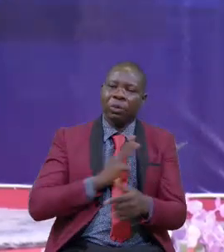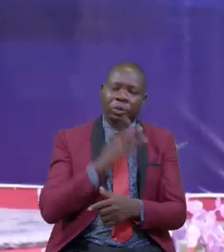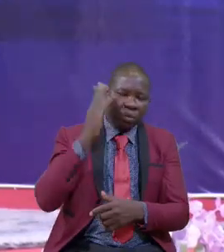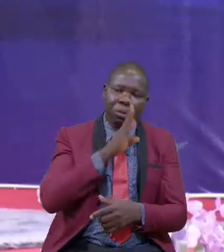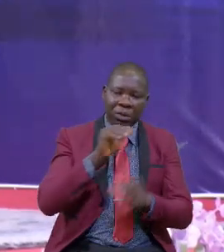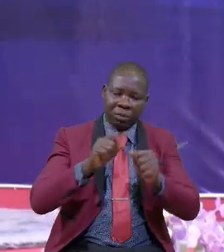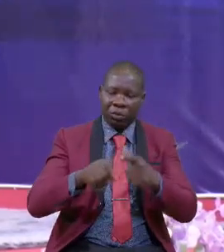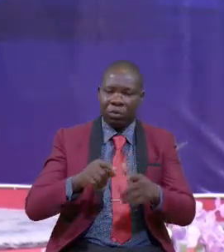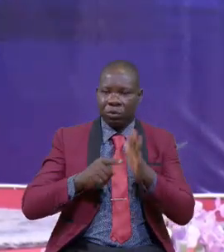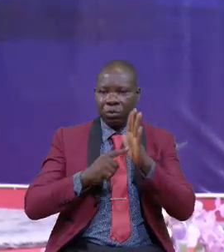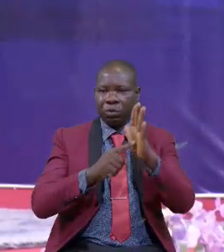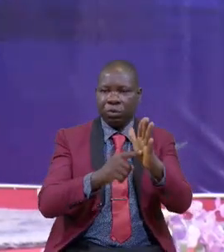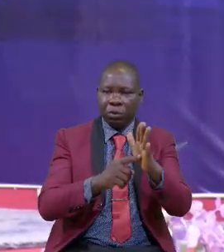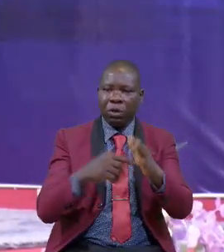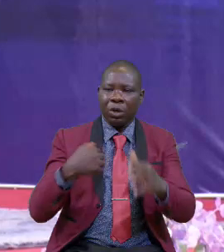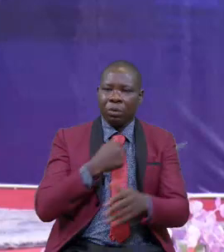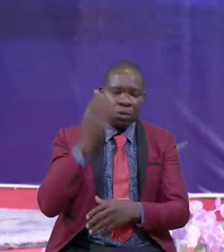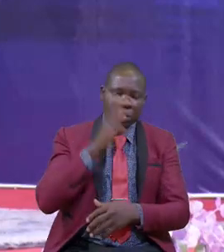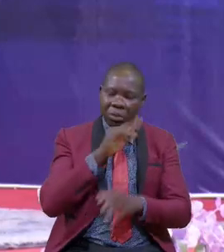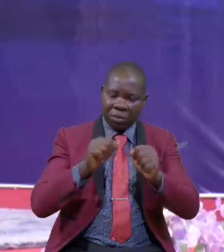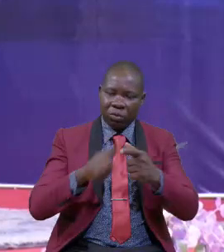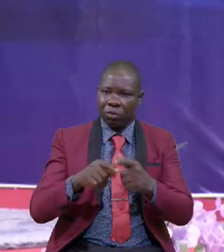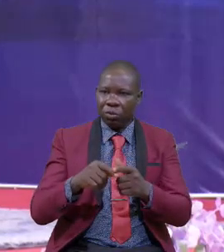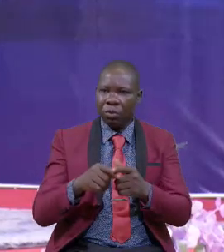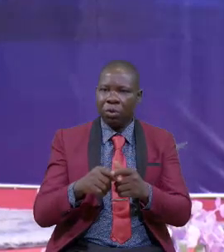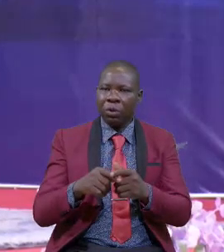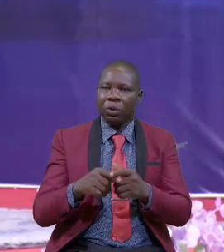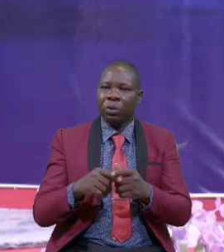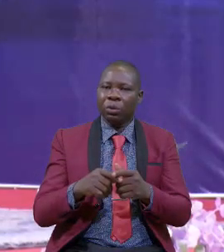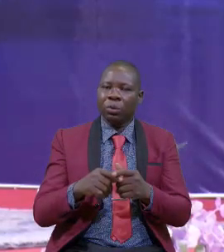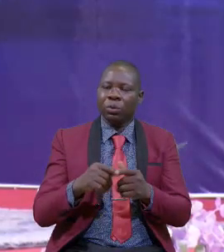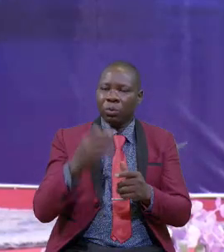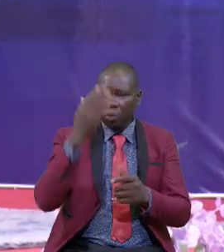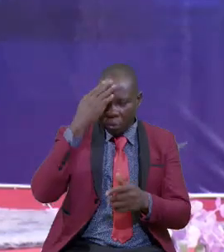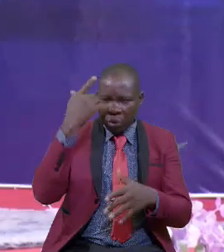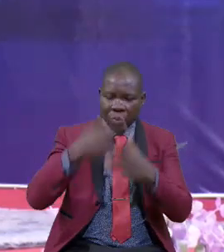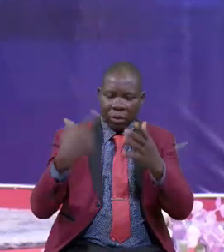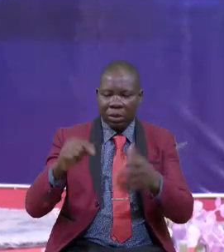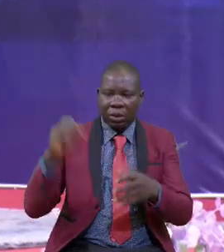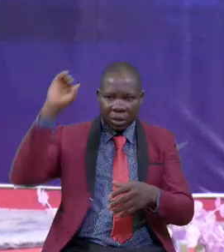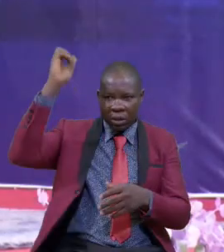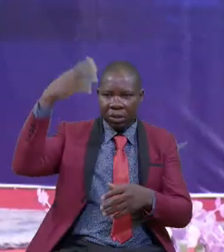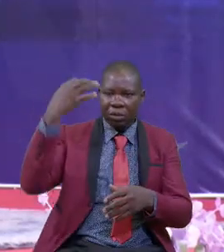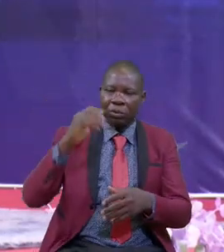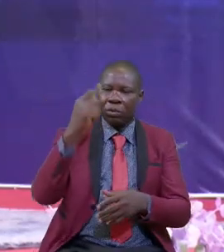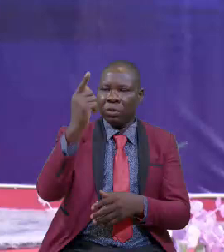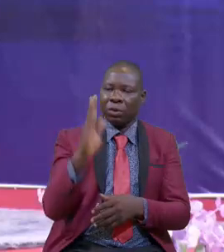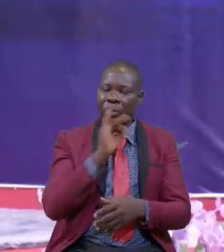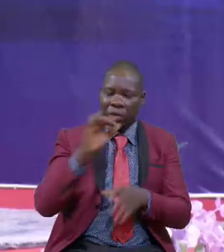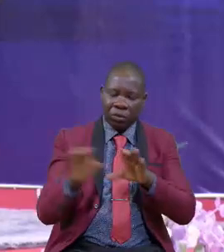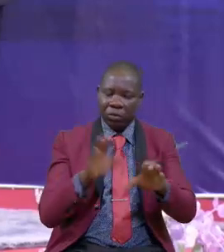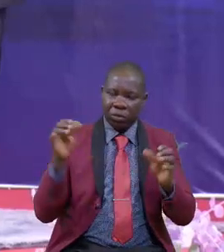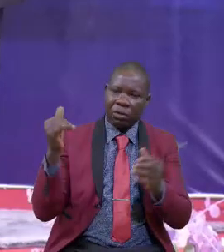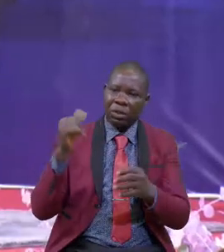to reveal what the grace of God is doing now anew, afresh, in every one of our lives,